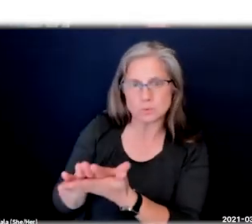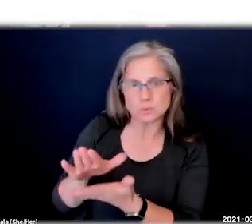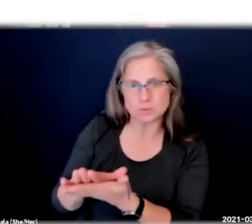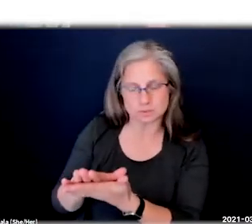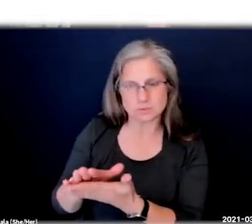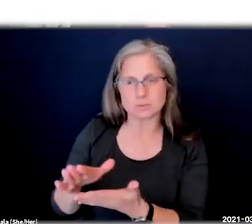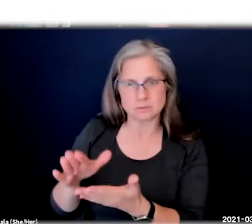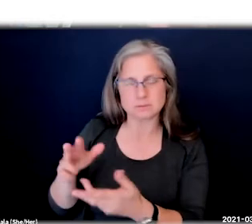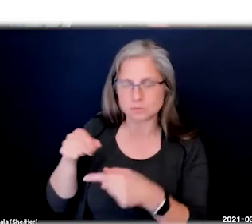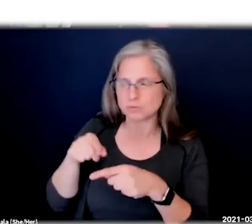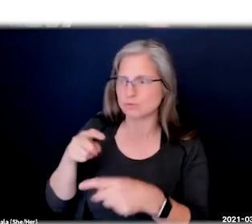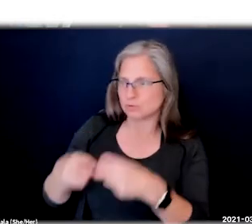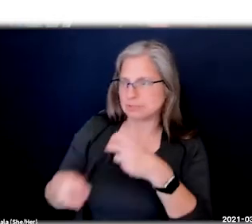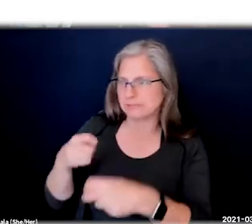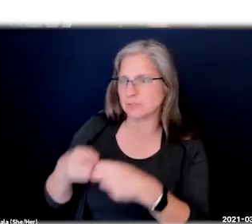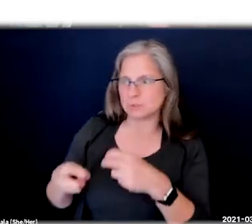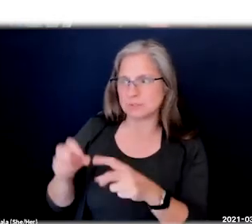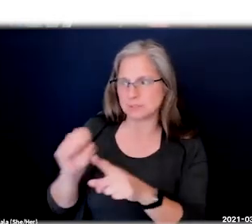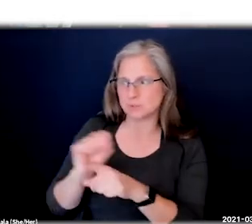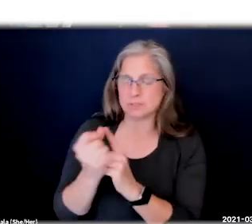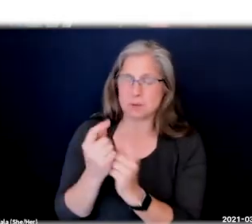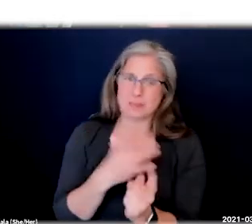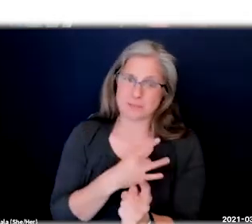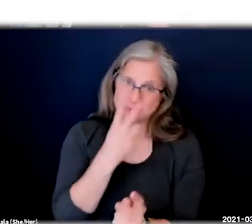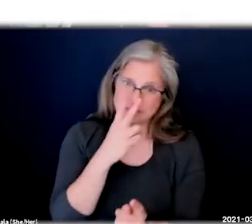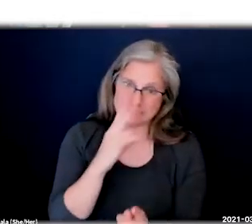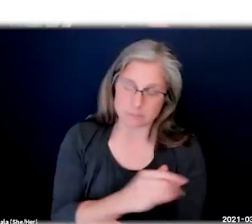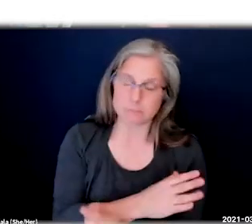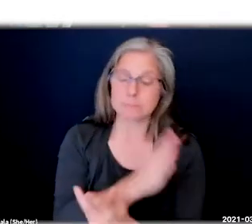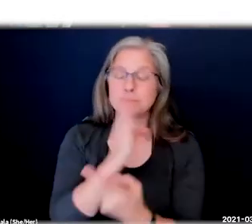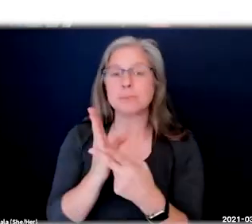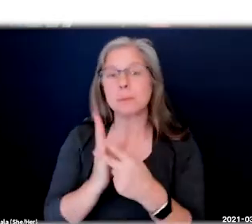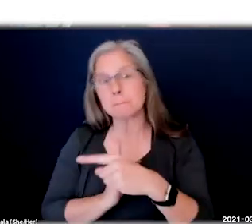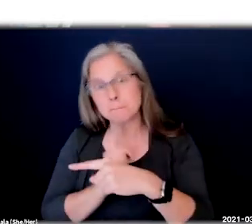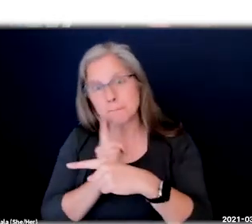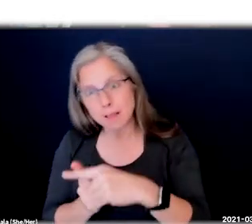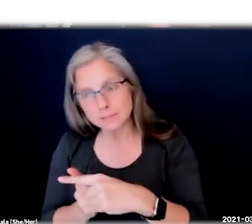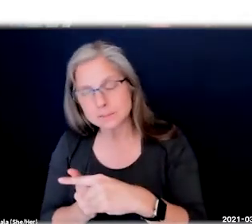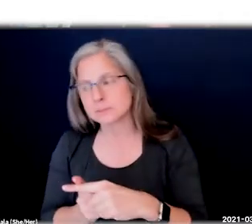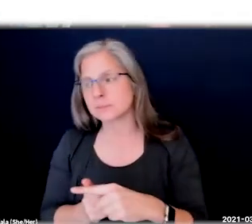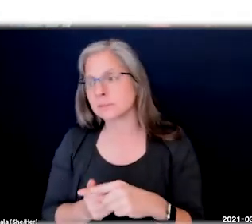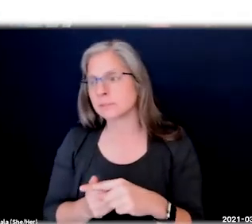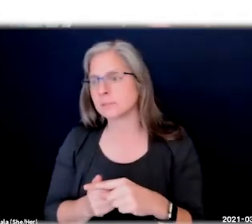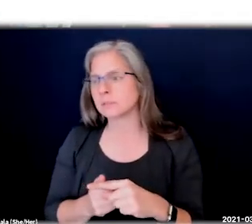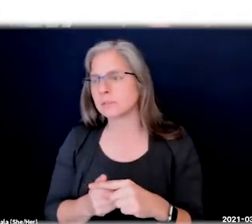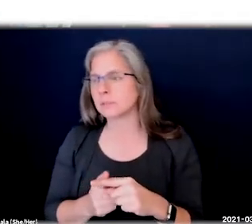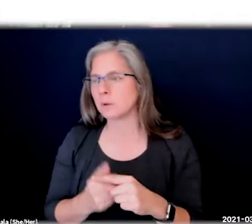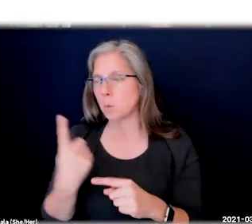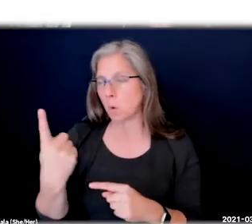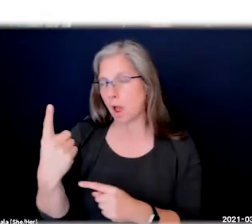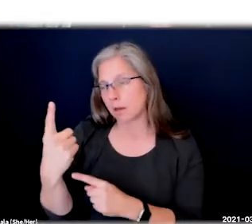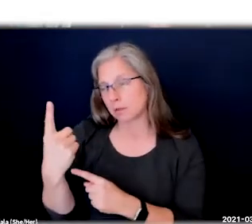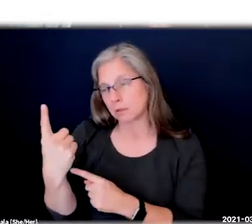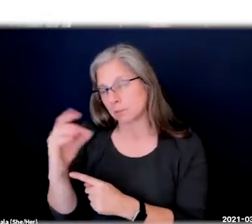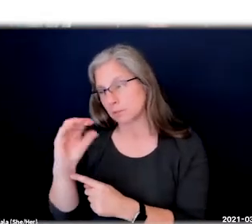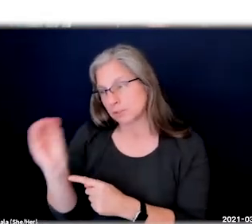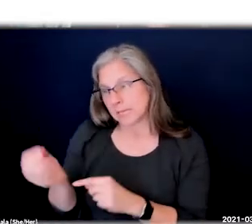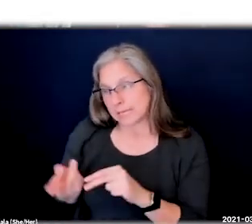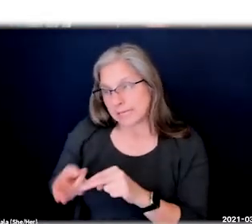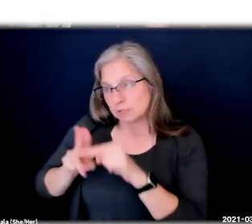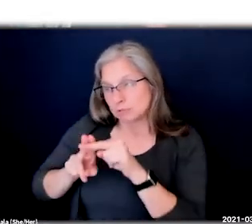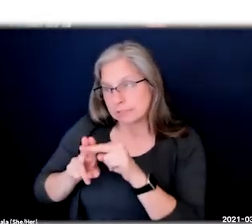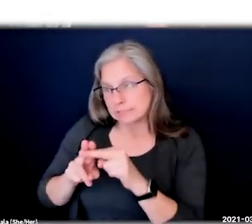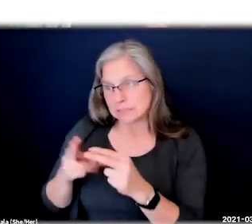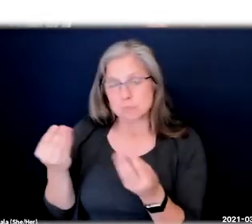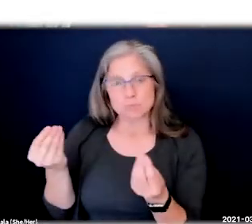would very much like to see that. In addition to that, I mean, a 1% increase in